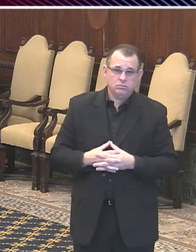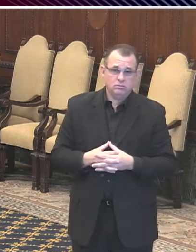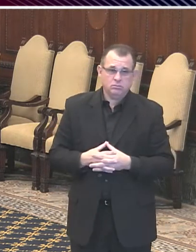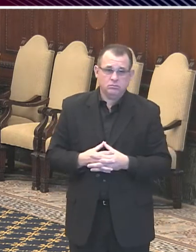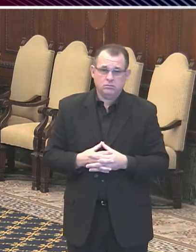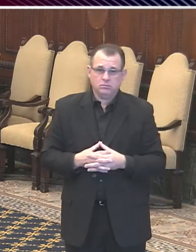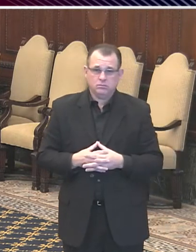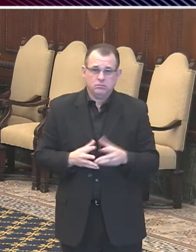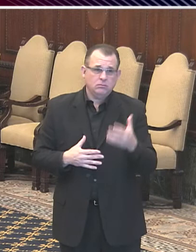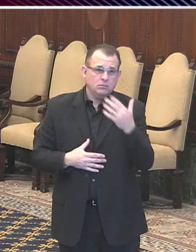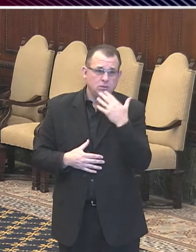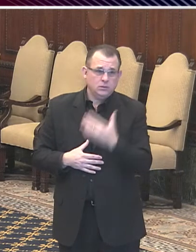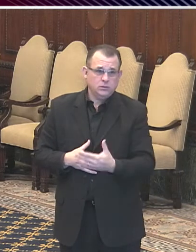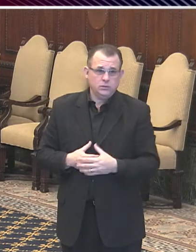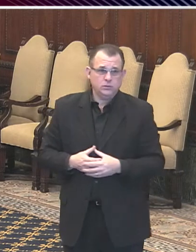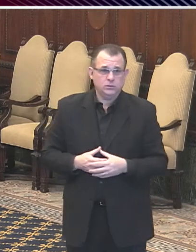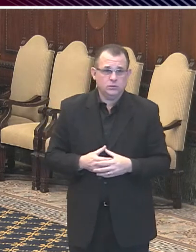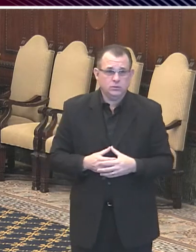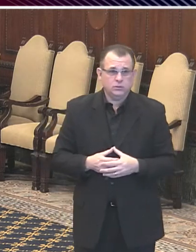Thank you all.